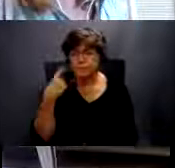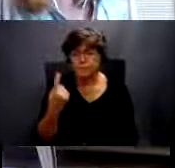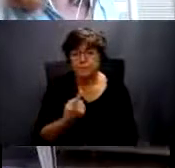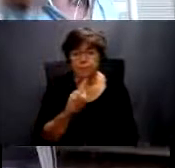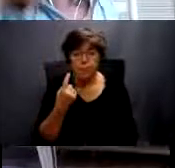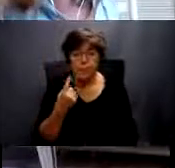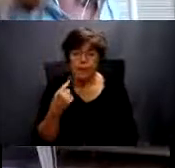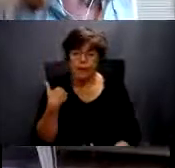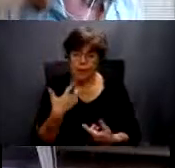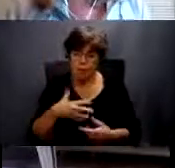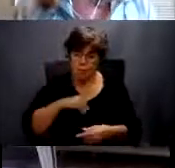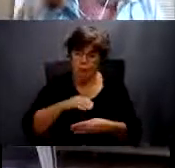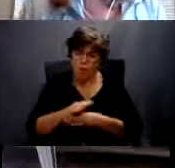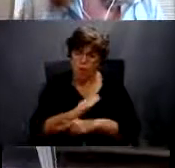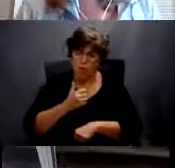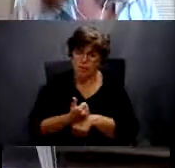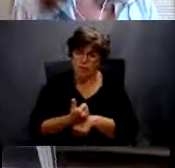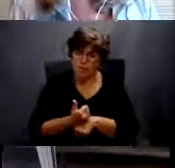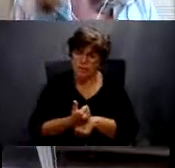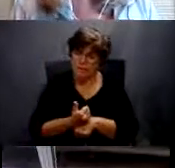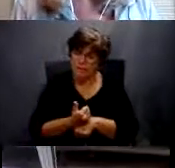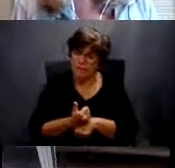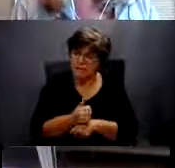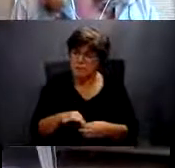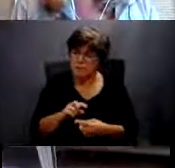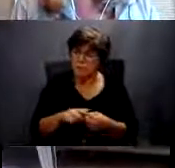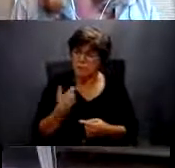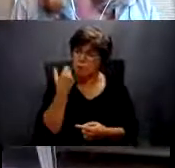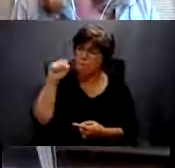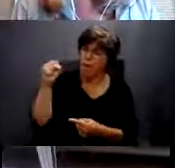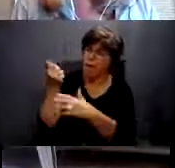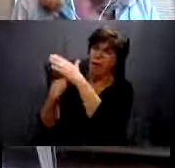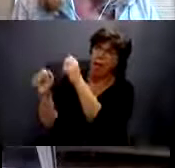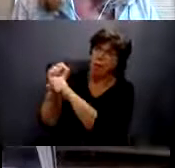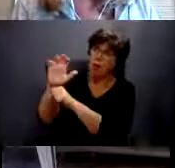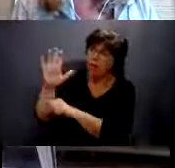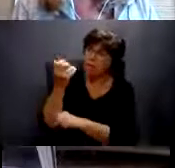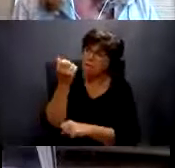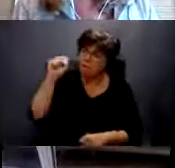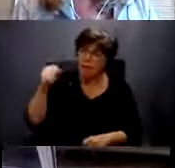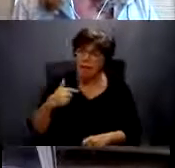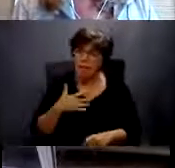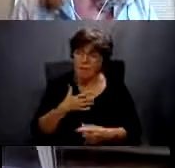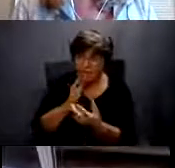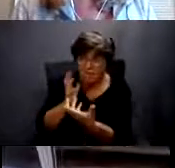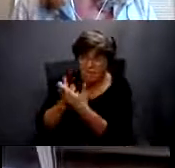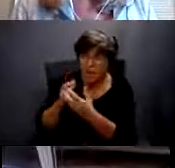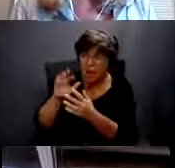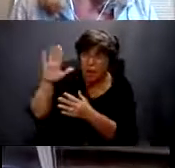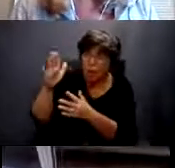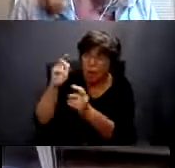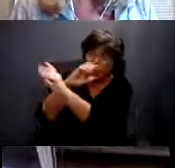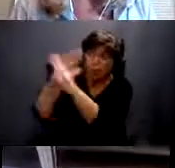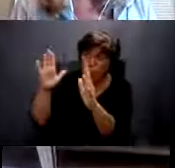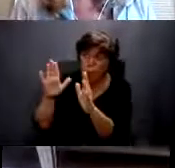an entrepreneurial and kind of rebellious spirit. The feeling of fitting into a box has always